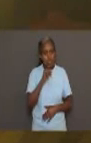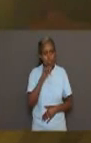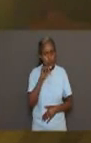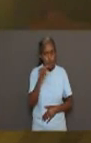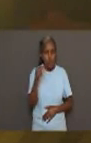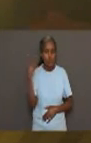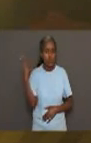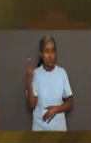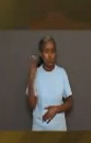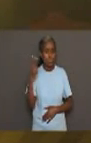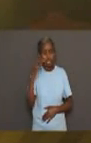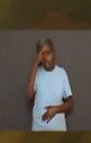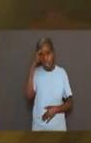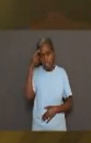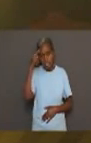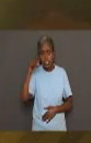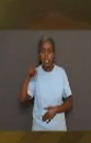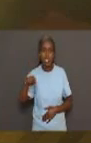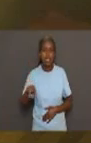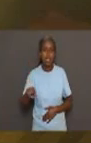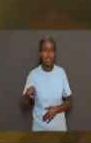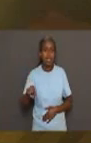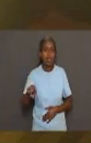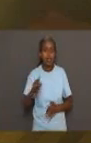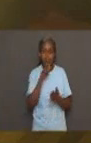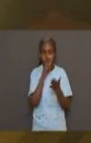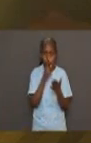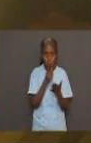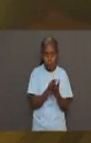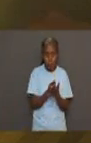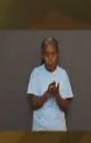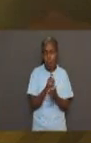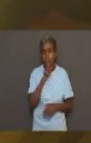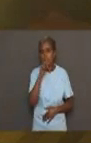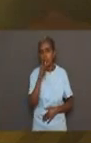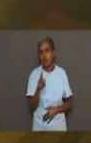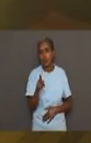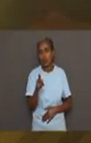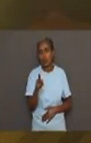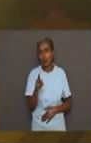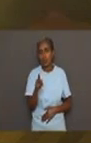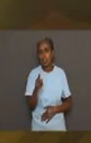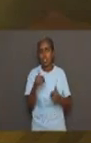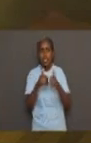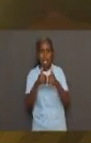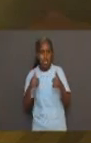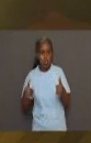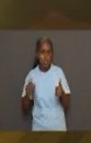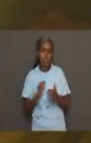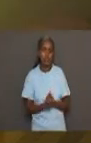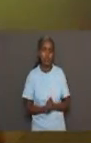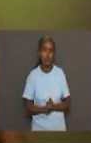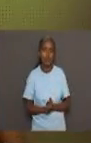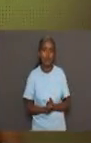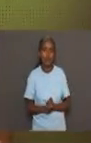It is not usually the case that Q is proved to be true in